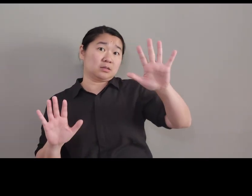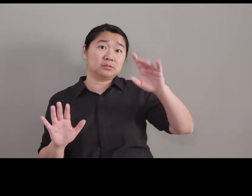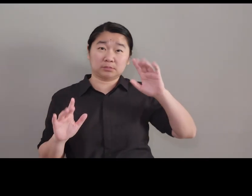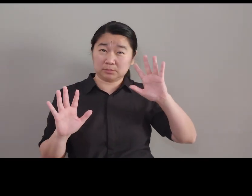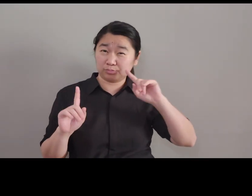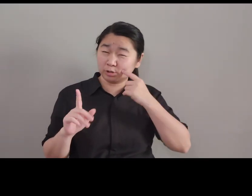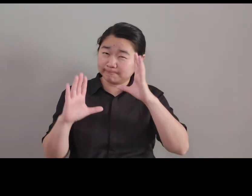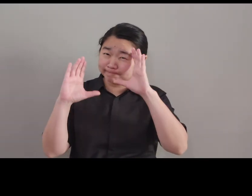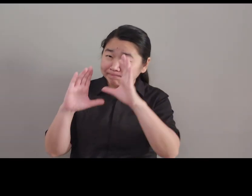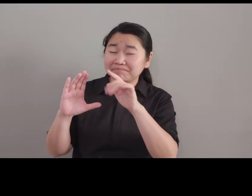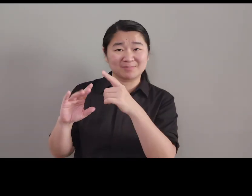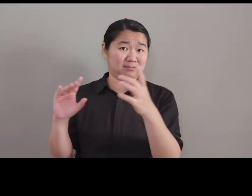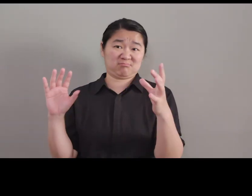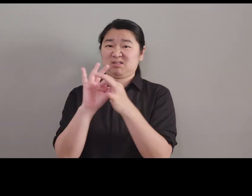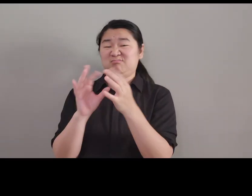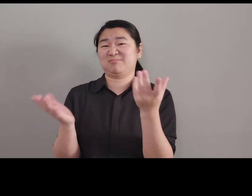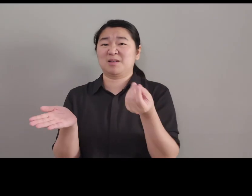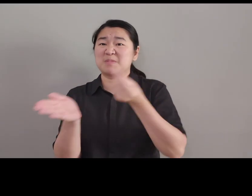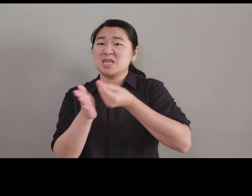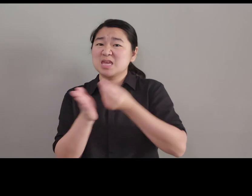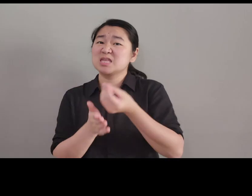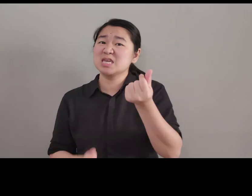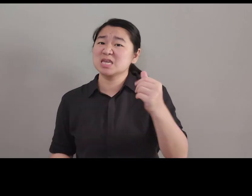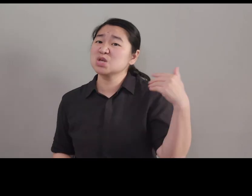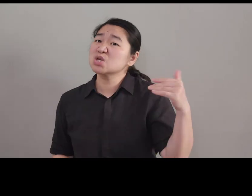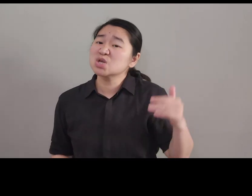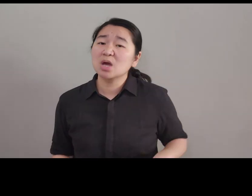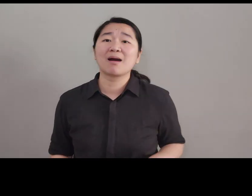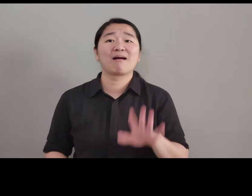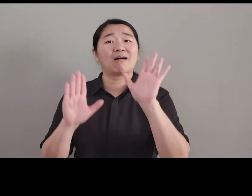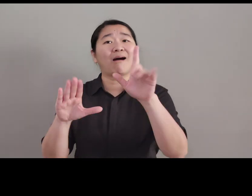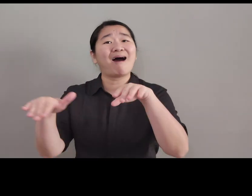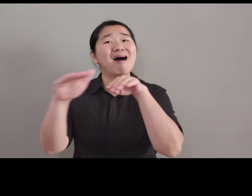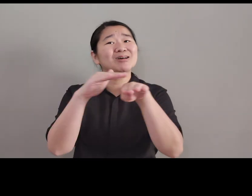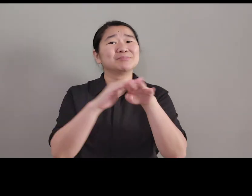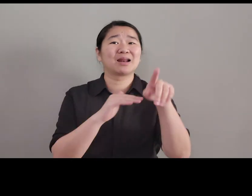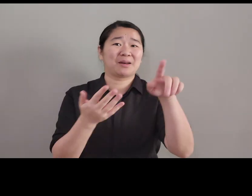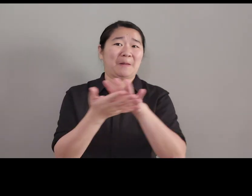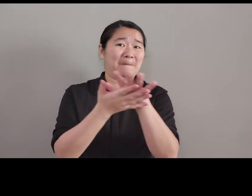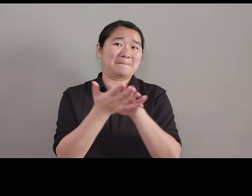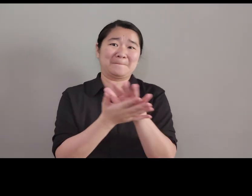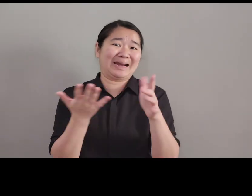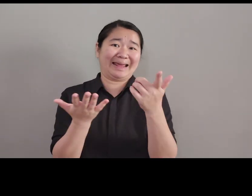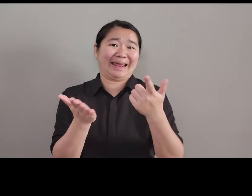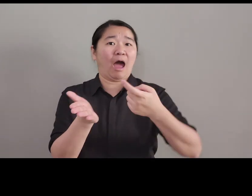money. It's all nice to say that accessibility doesn't need to cost anything extra, except that if you are